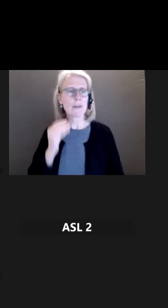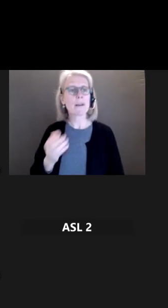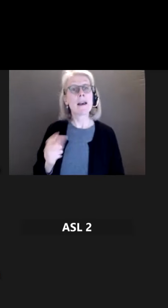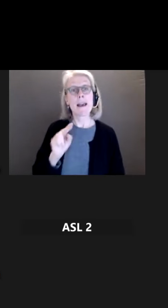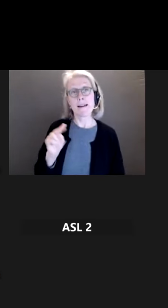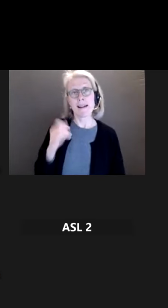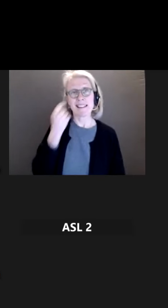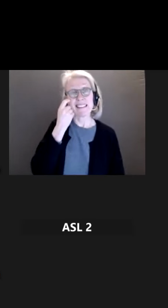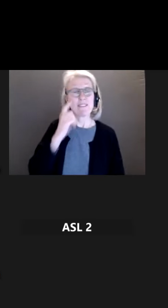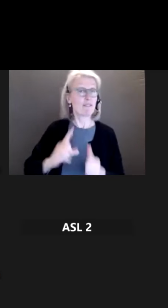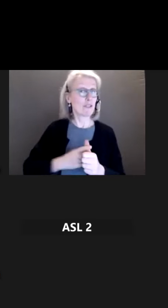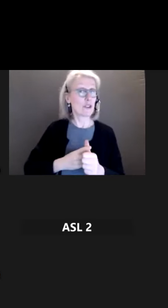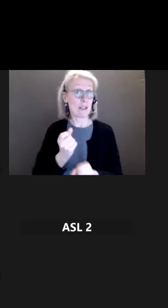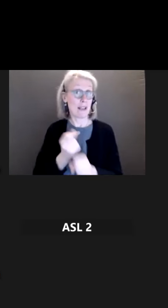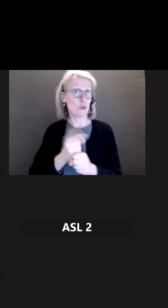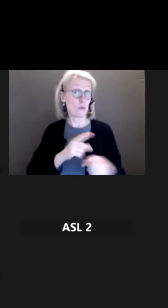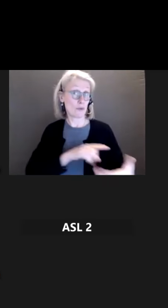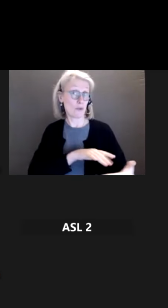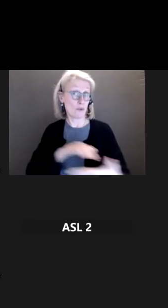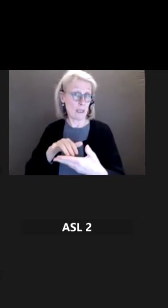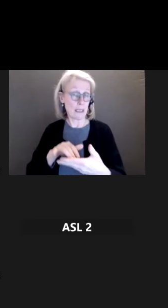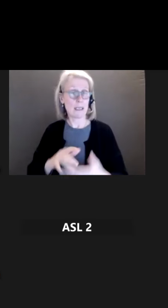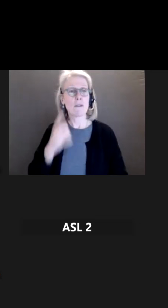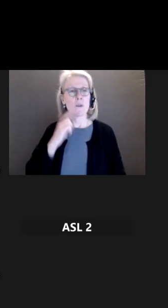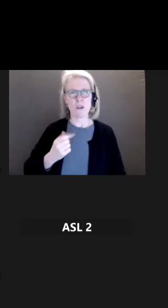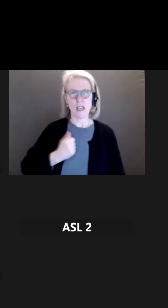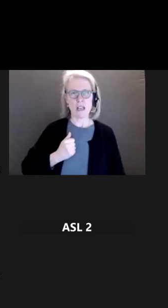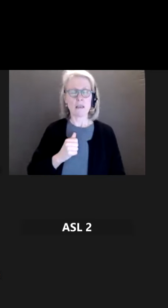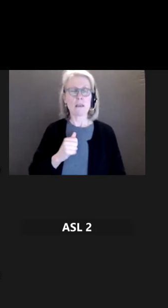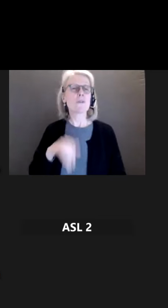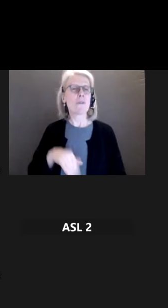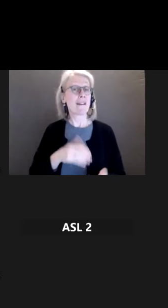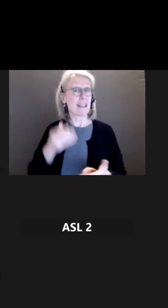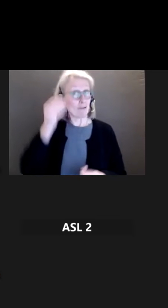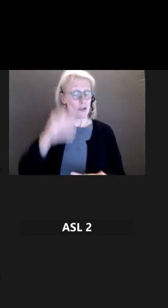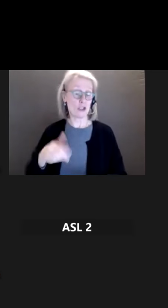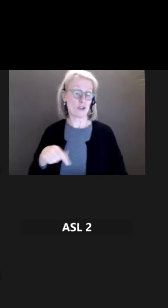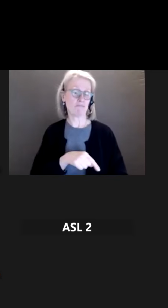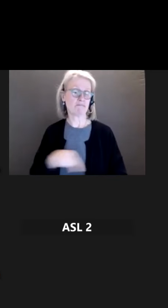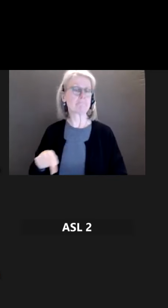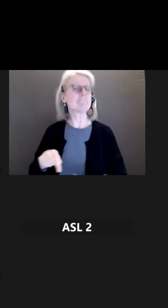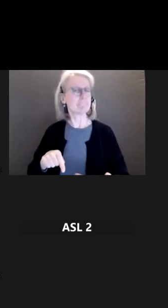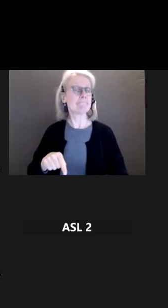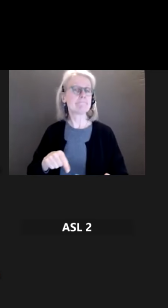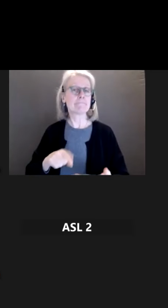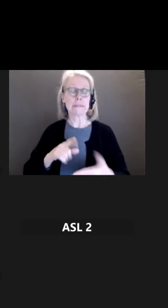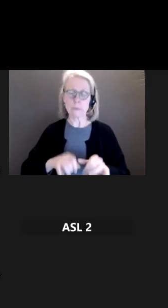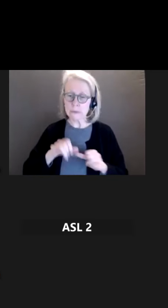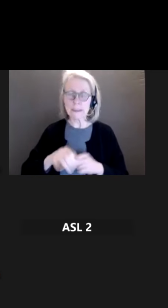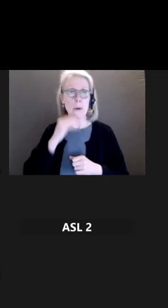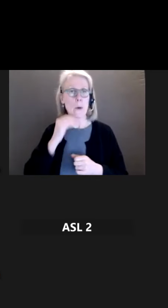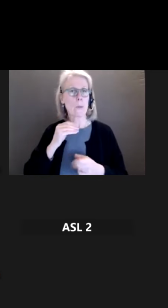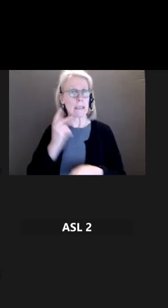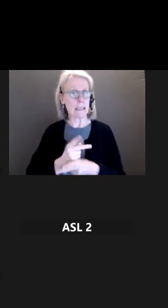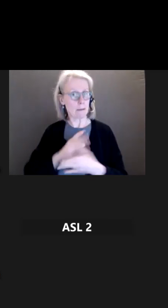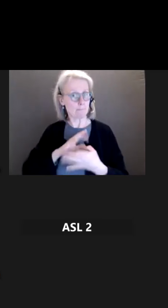annual survey on aging in Canada. And the findings from that made it very clear that remaining at home and in their communities is the clear preference